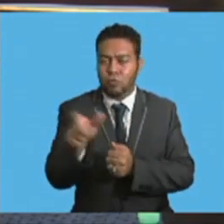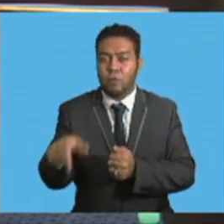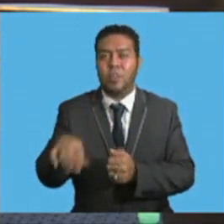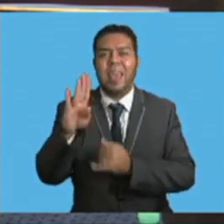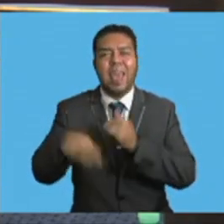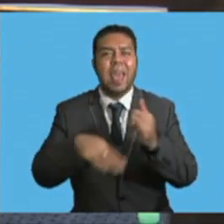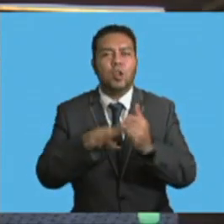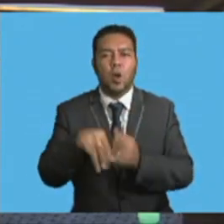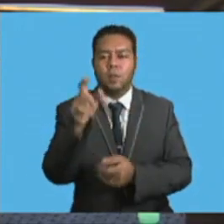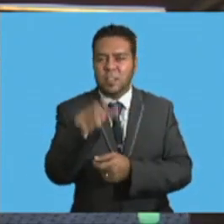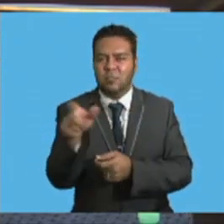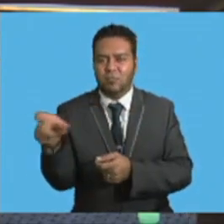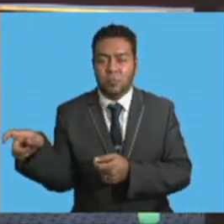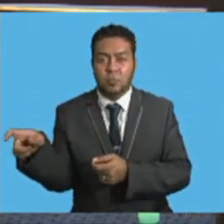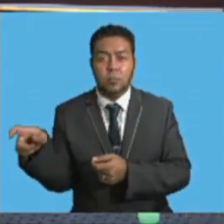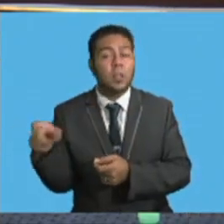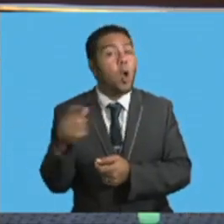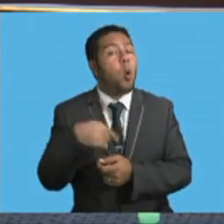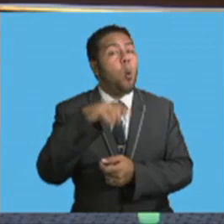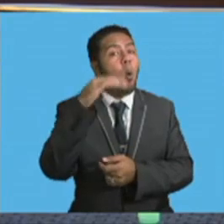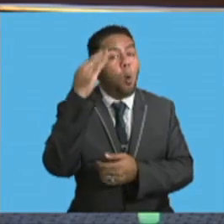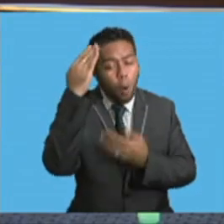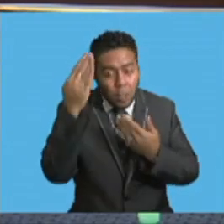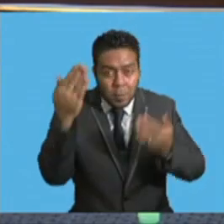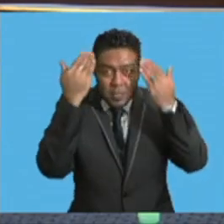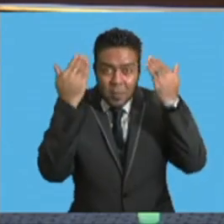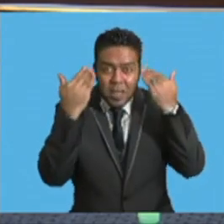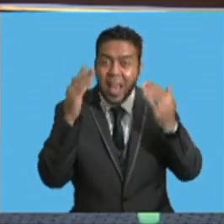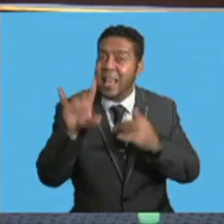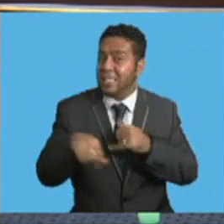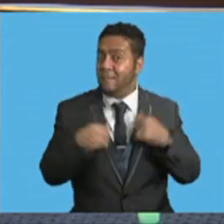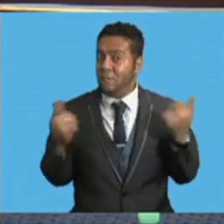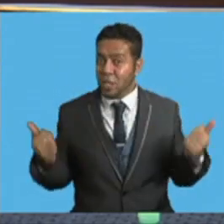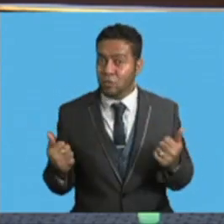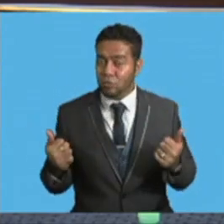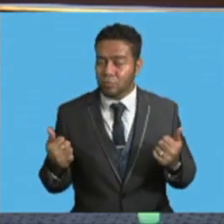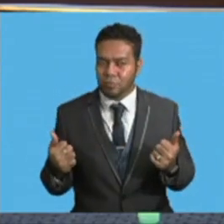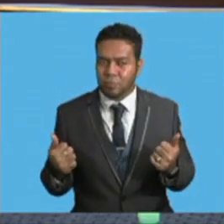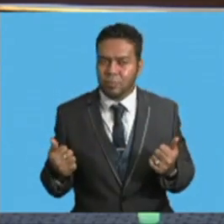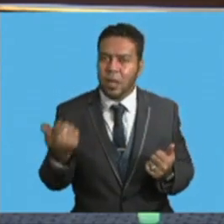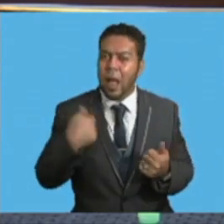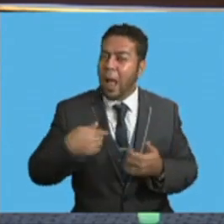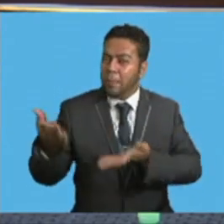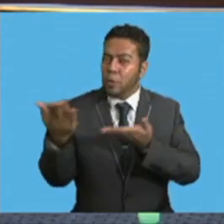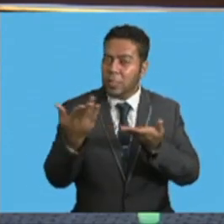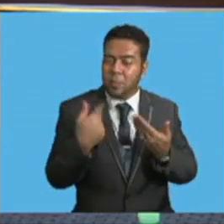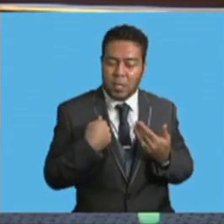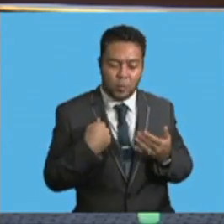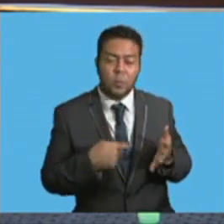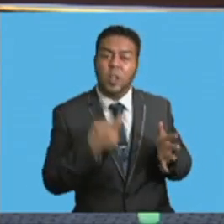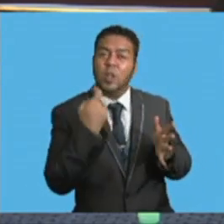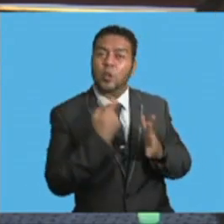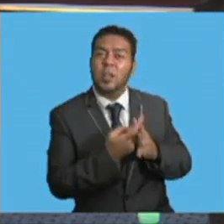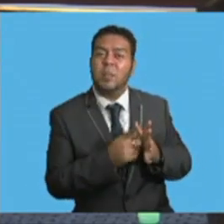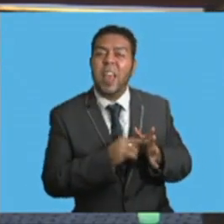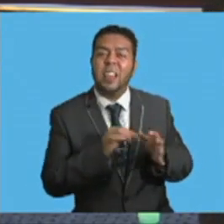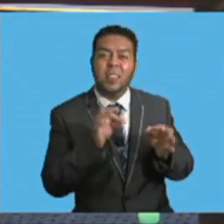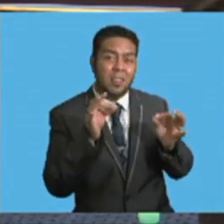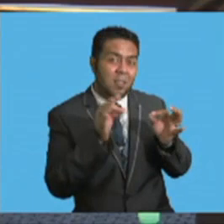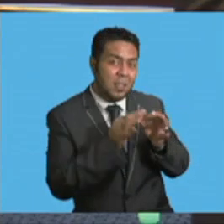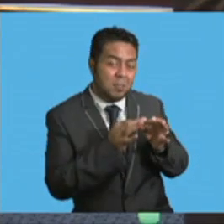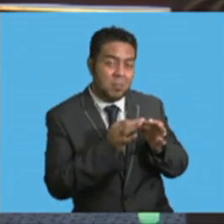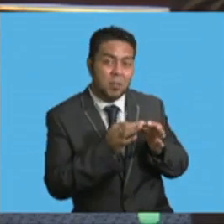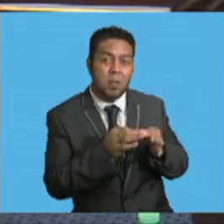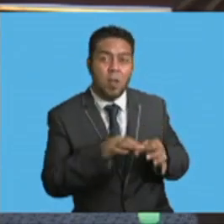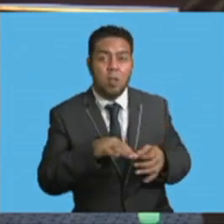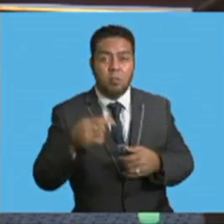each phase. Honorable Speaker, as I finish, I bring us back to Kimberly Oman's and Dr. Tunga's findings